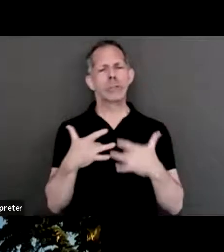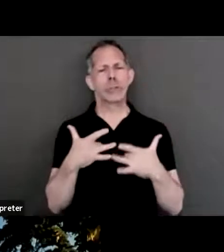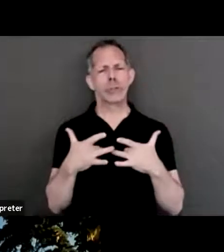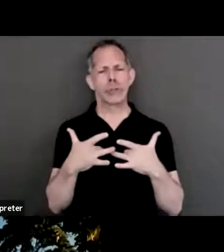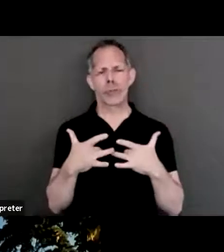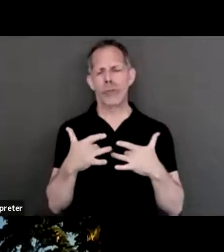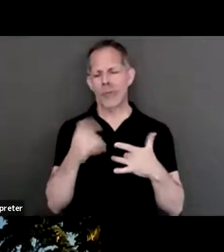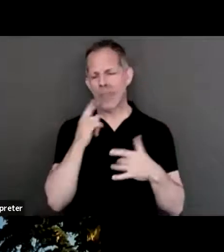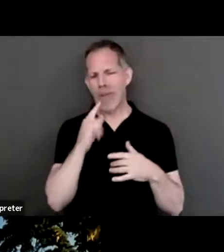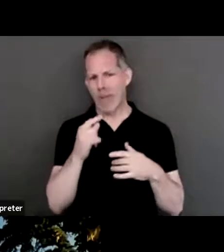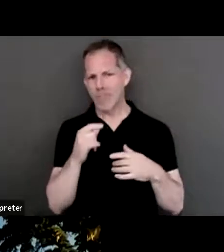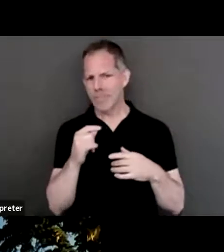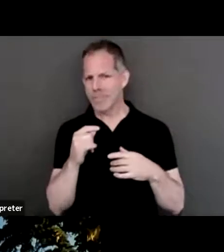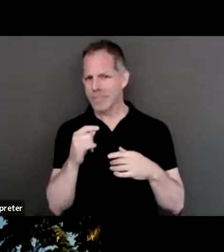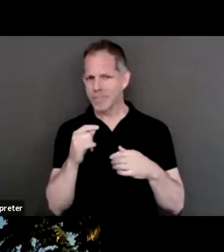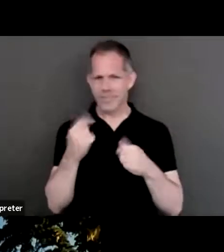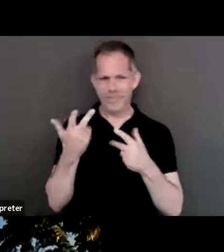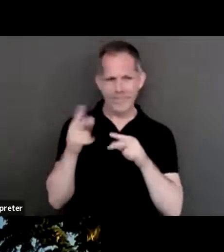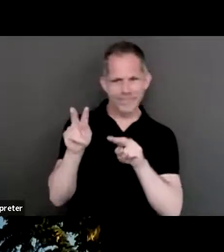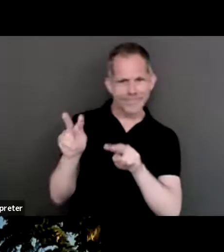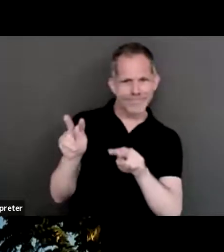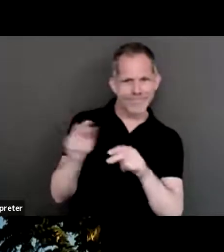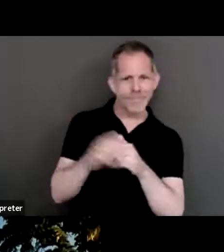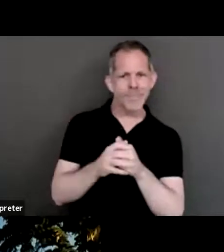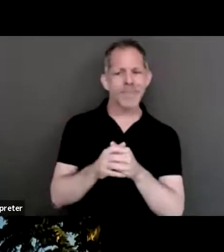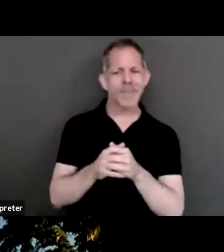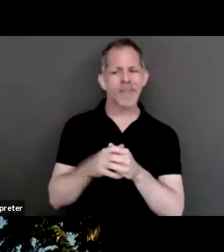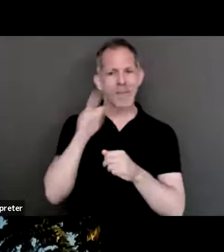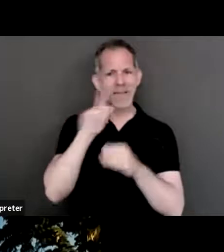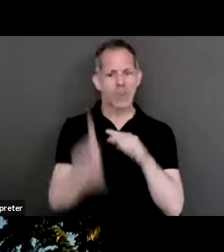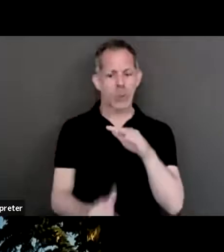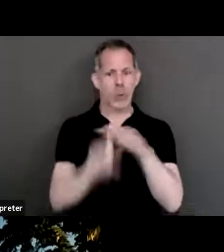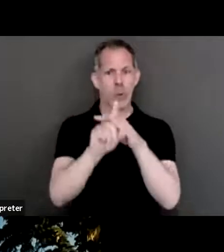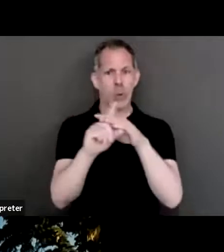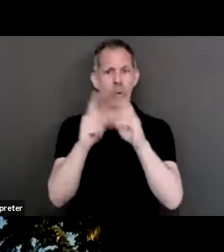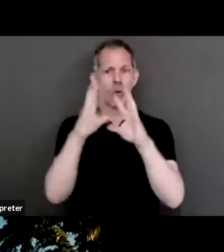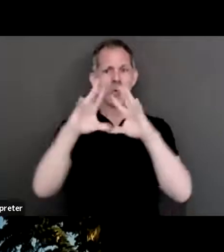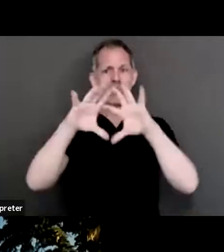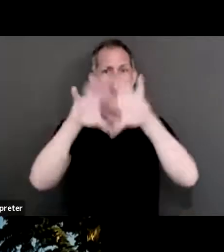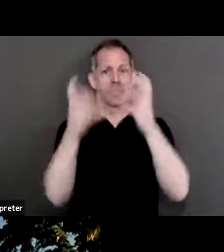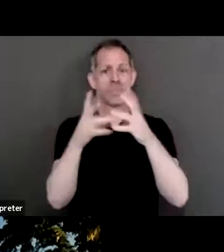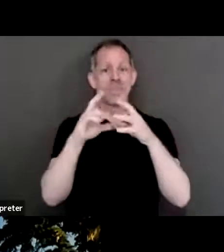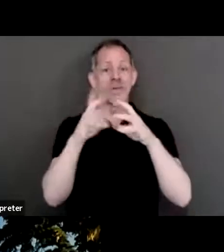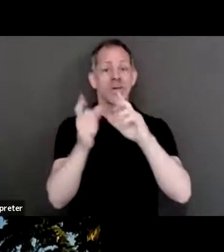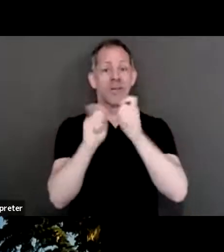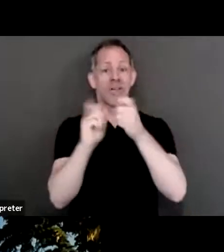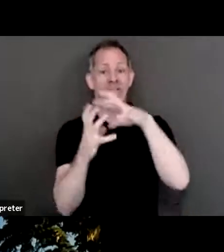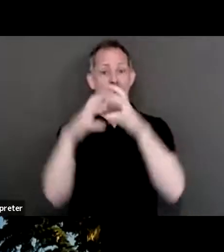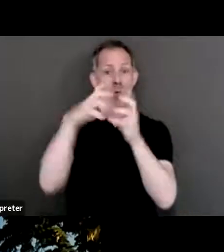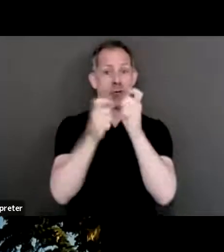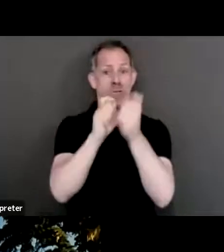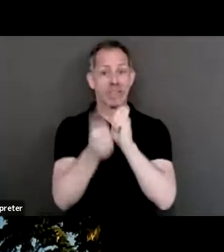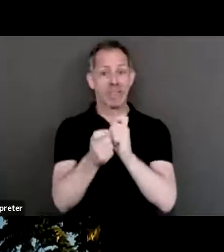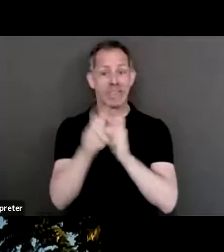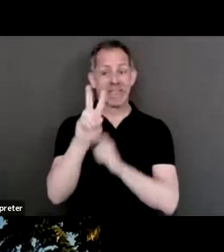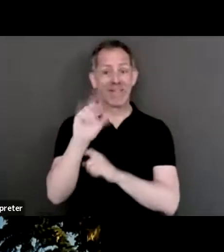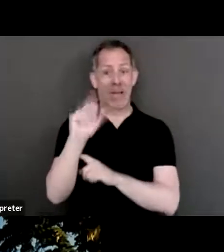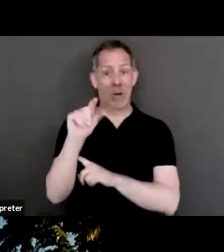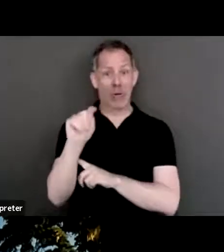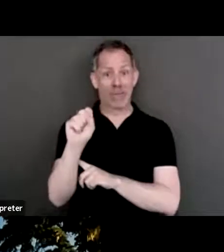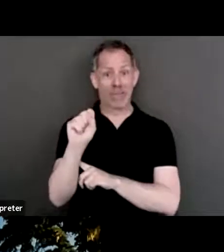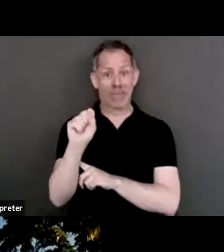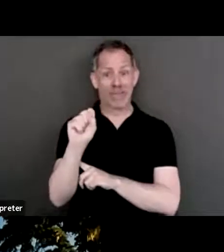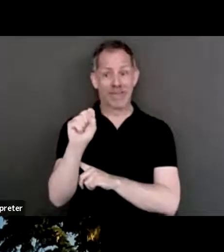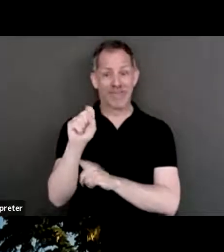we have heard, that are circulating, and it's quite clear that they're circulating and affecting